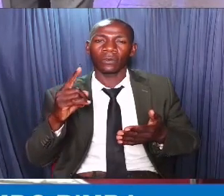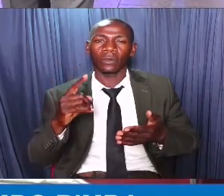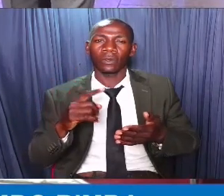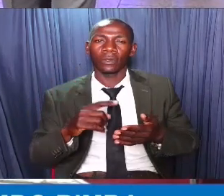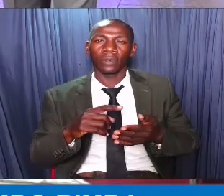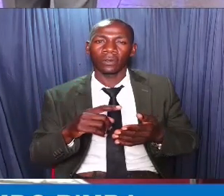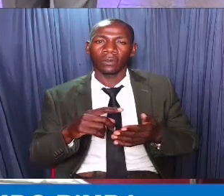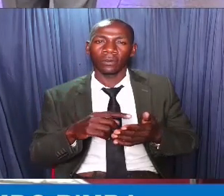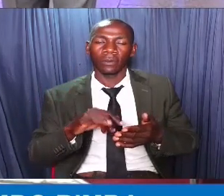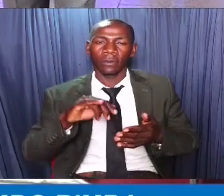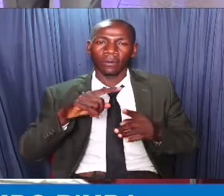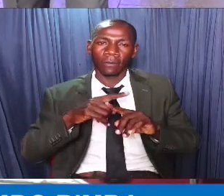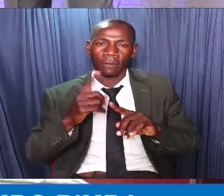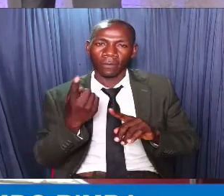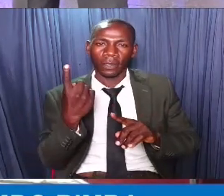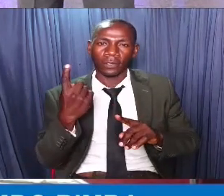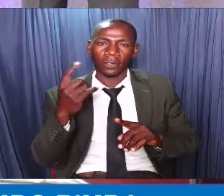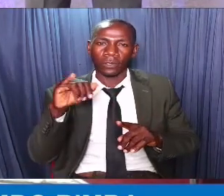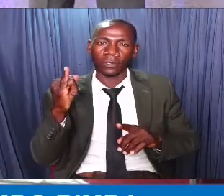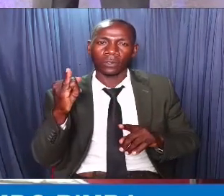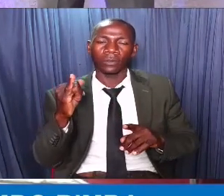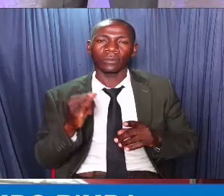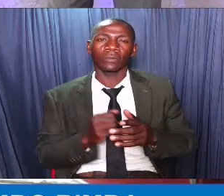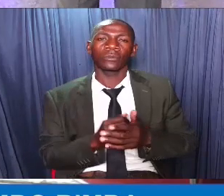Ufunuo kweli, si Yohana ufunuo. Revelation 2:2.